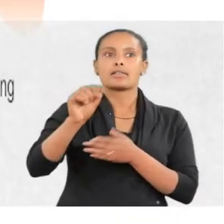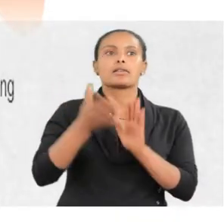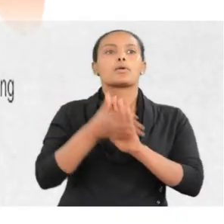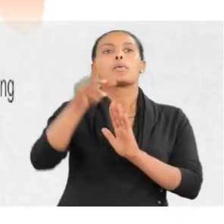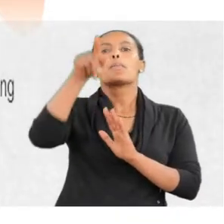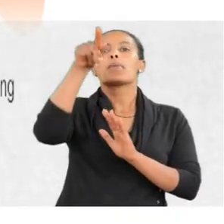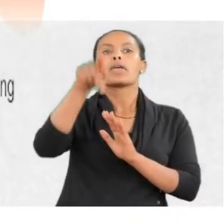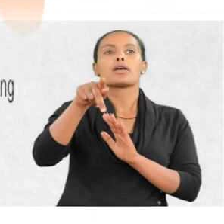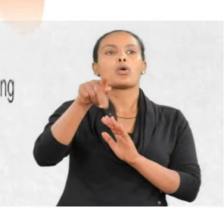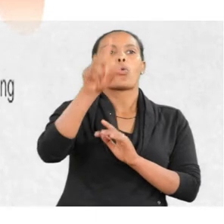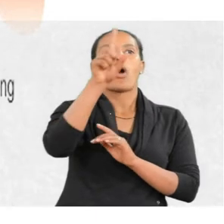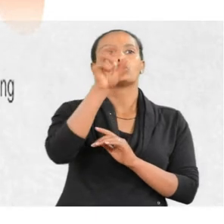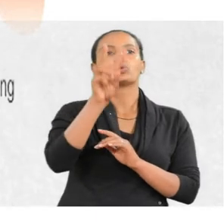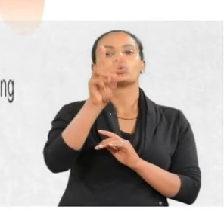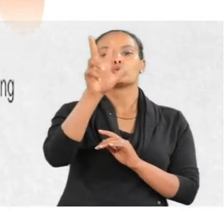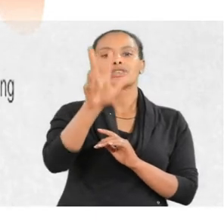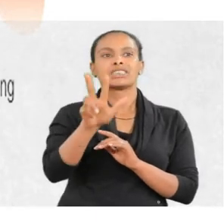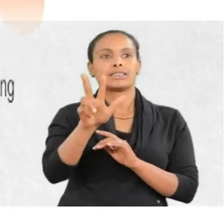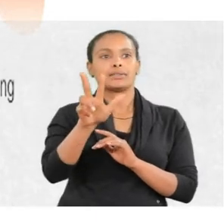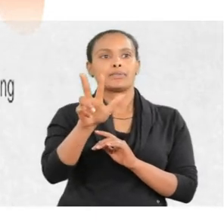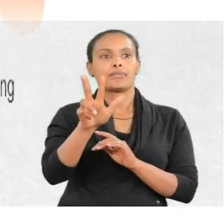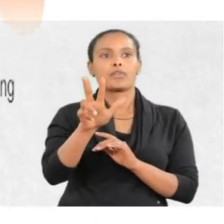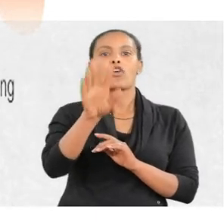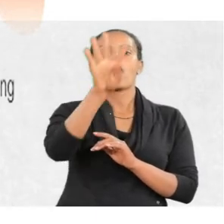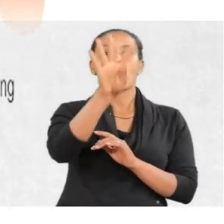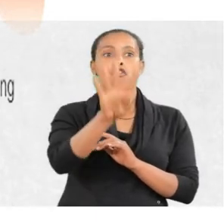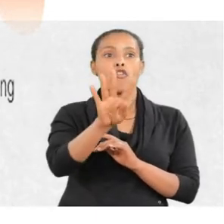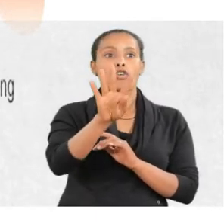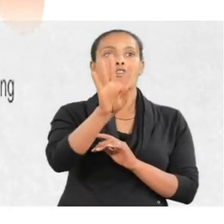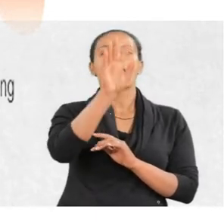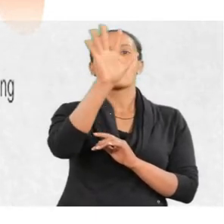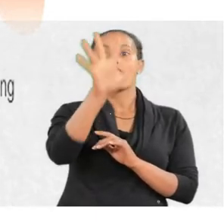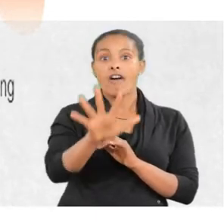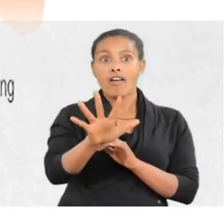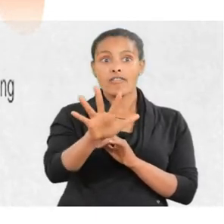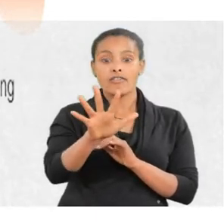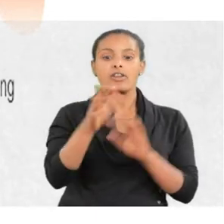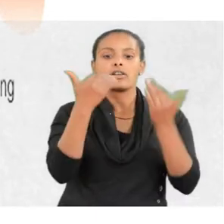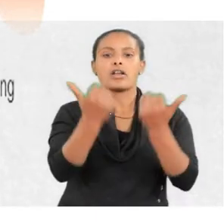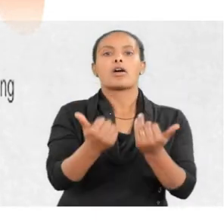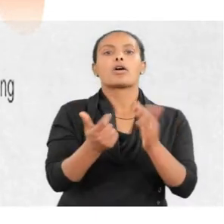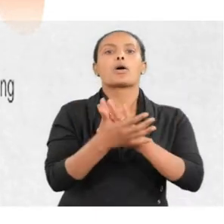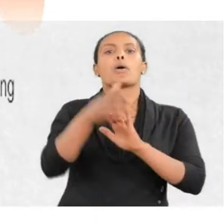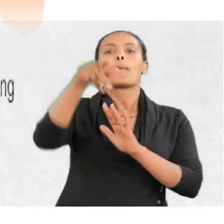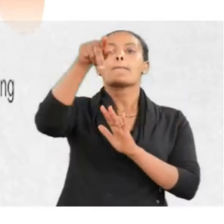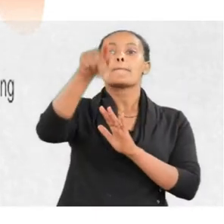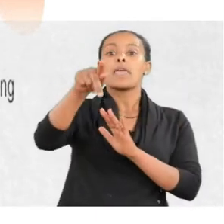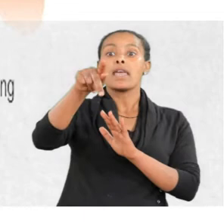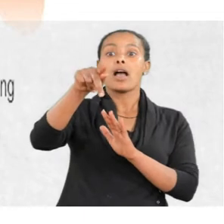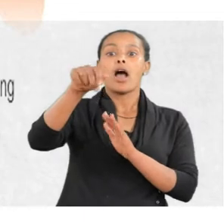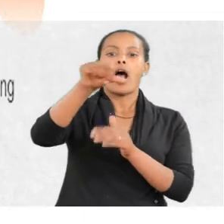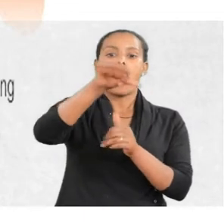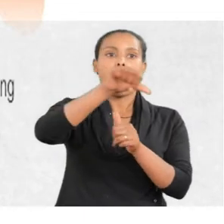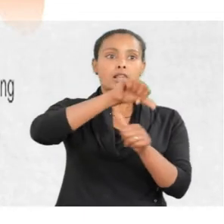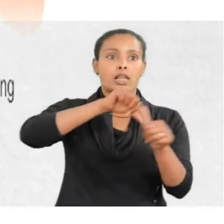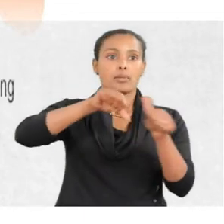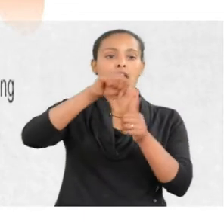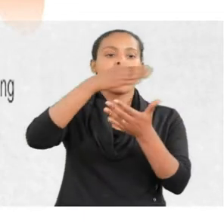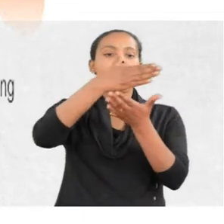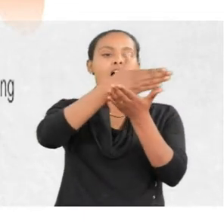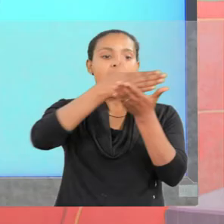1, 2, 3, 4, 5. Now this p atomic orbital is